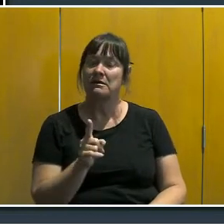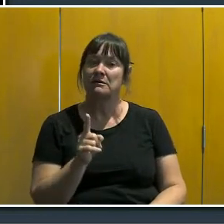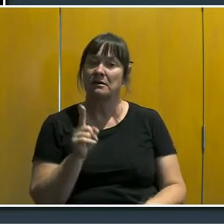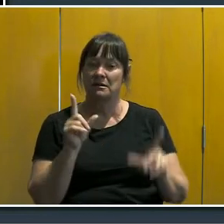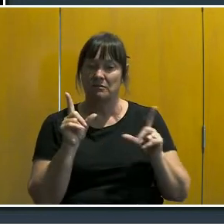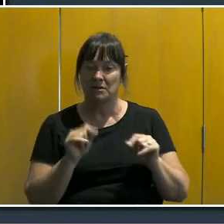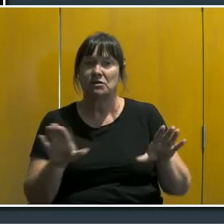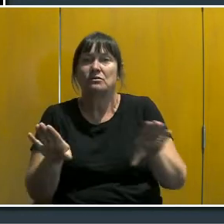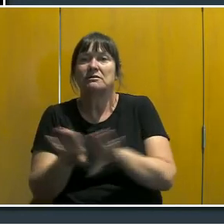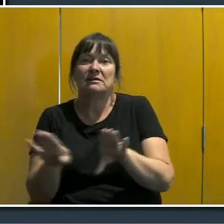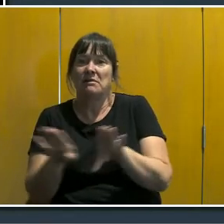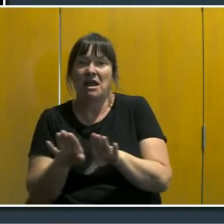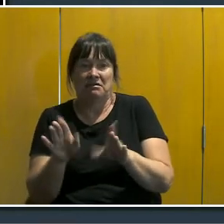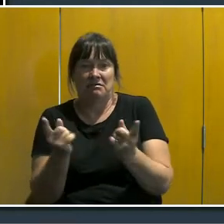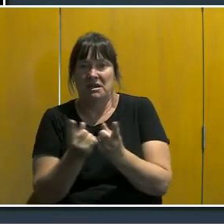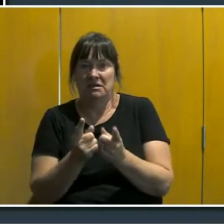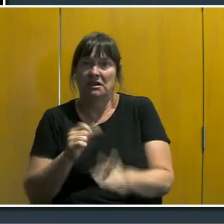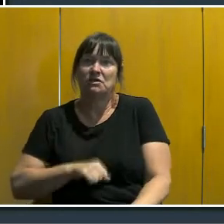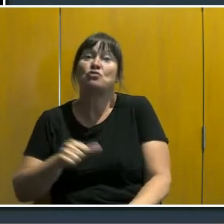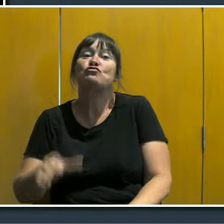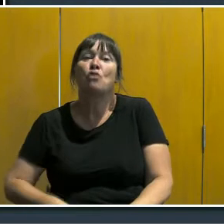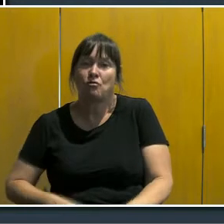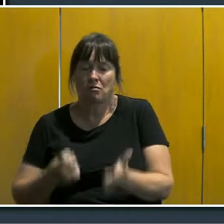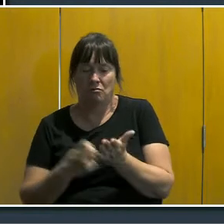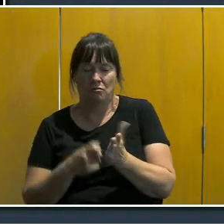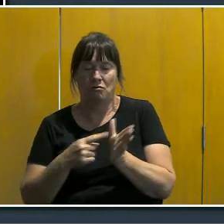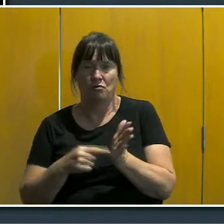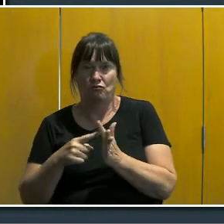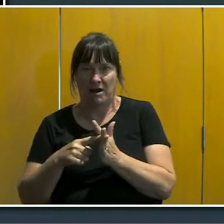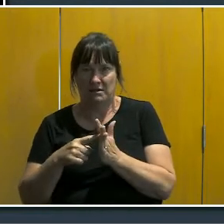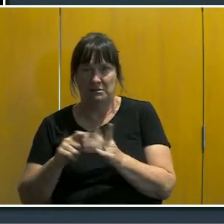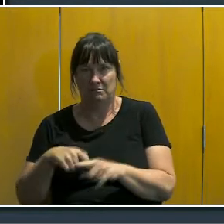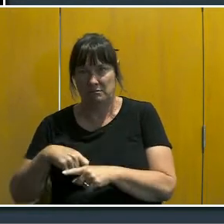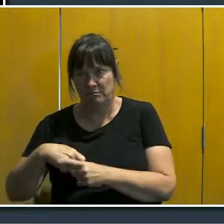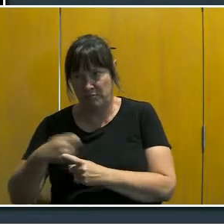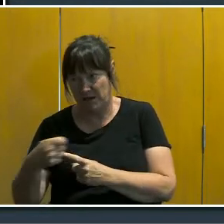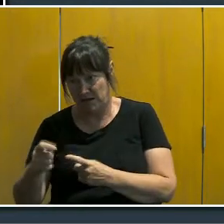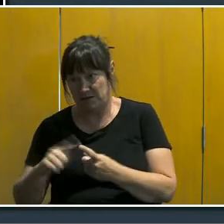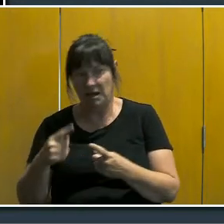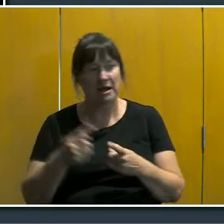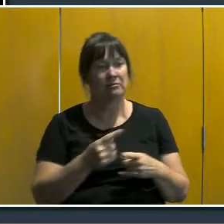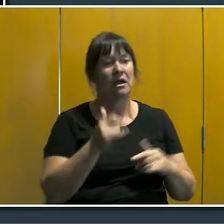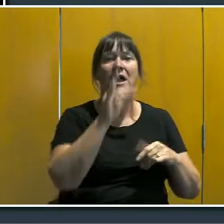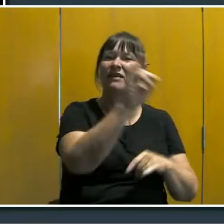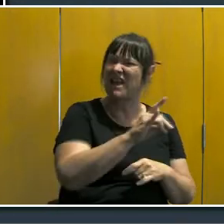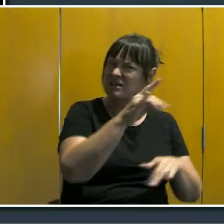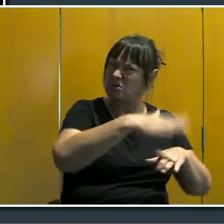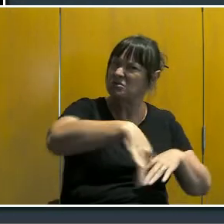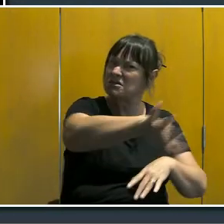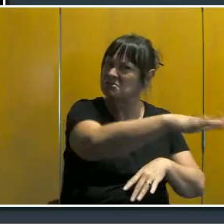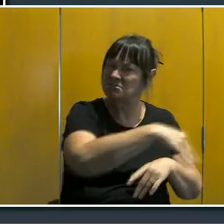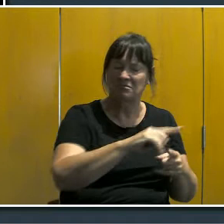as rural ratepayers, such as grazing, fencing,